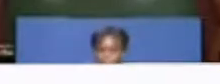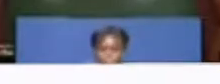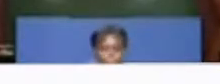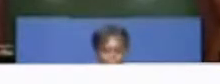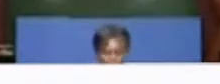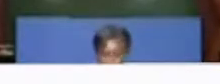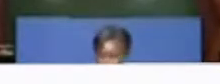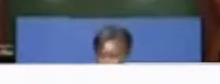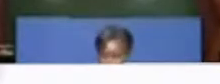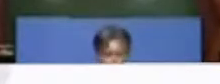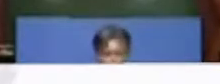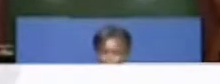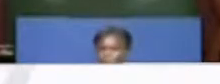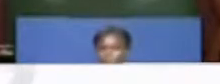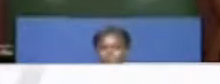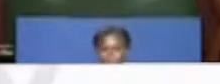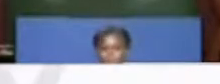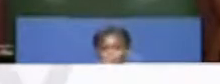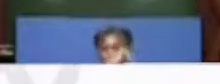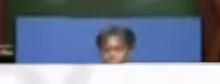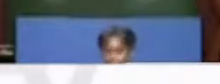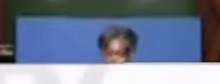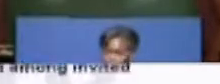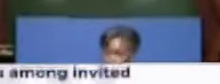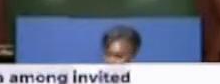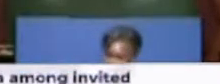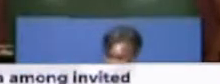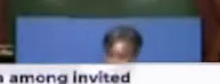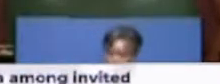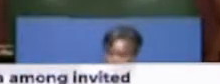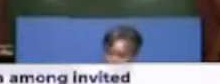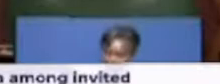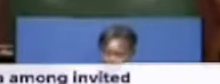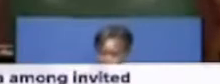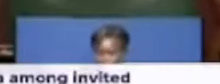and pride that comes with owning a home.